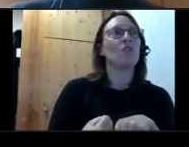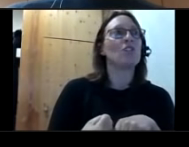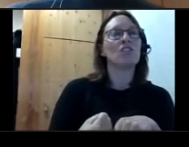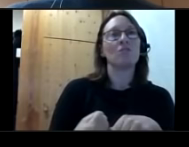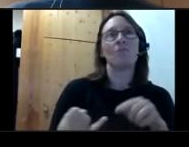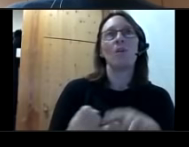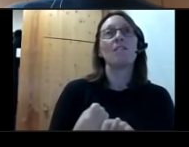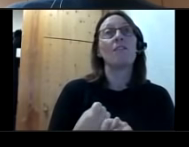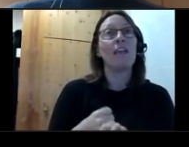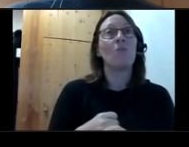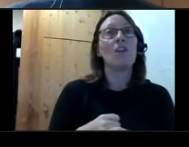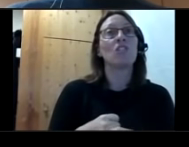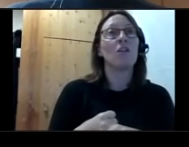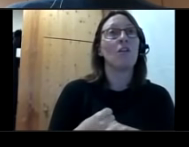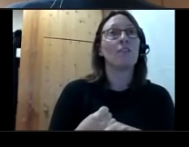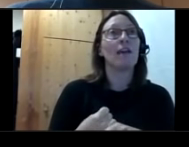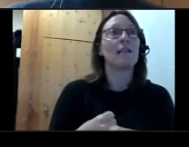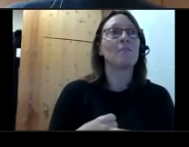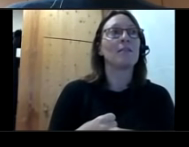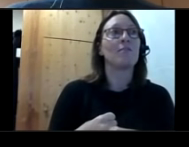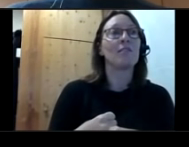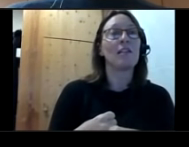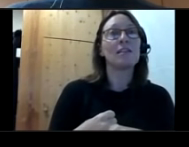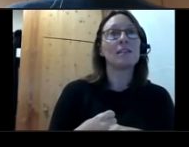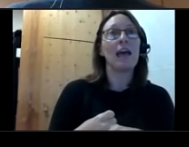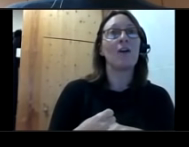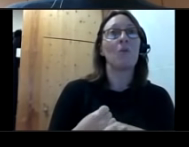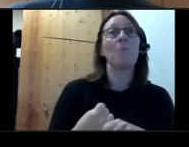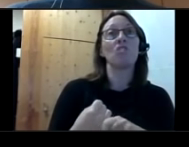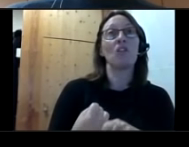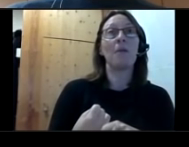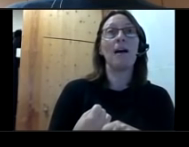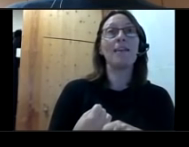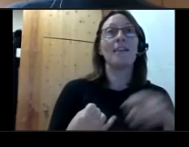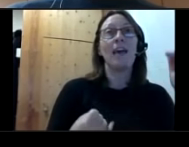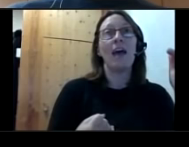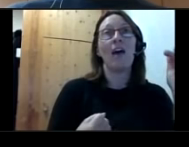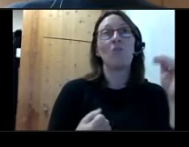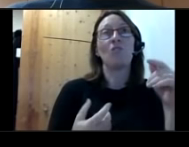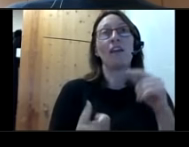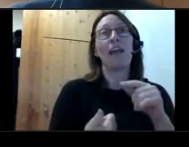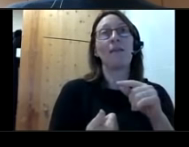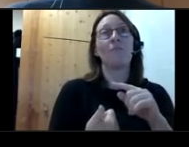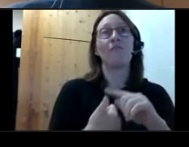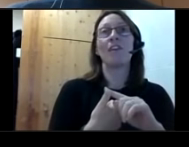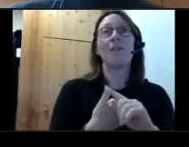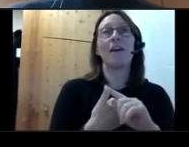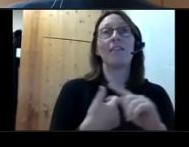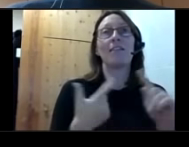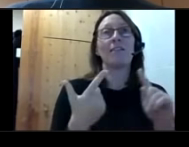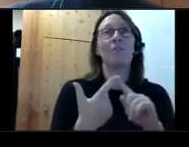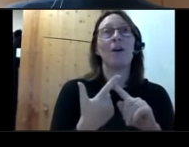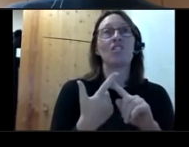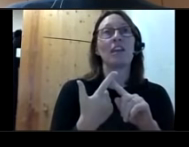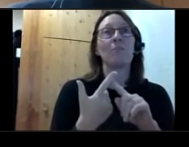bits of knowledge. One is an evaluation of the accessibility of the site and how much you comply. You can claim fully